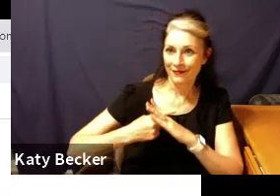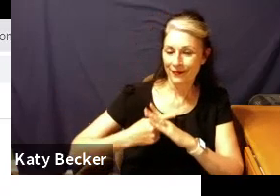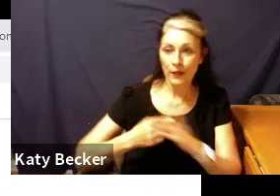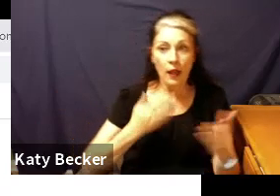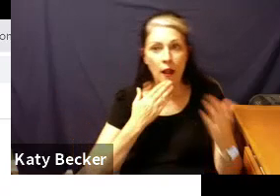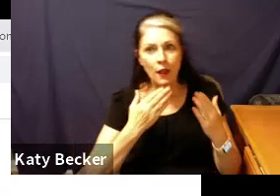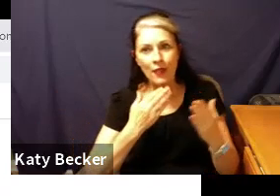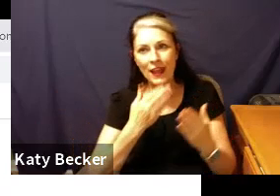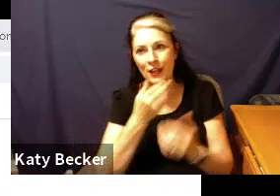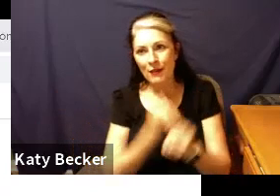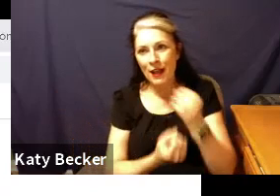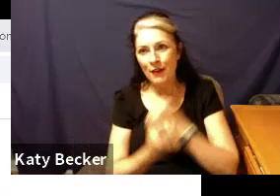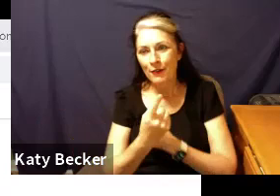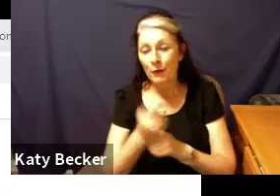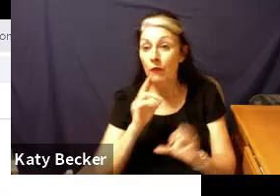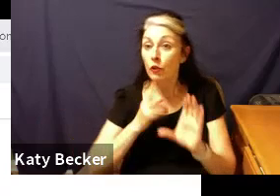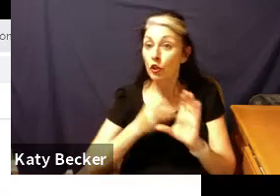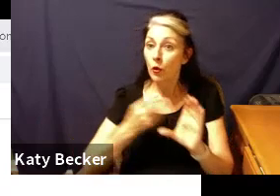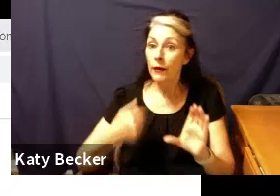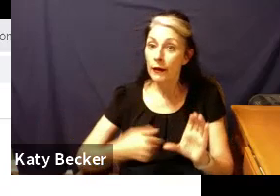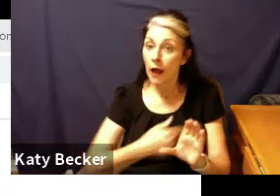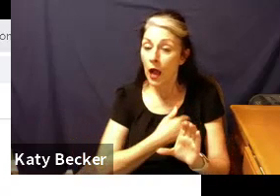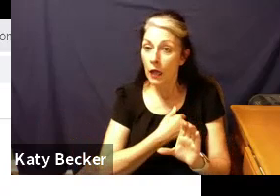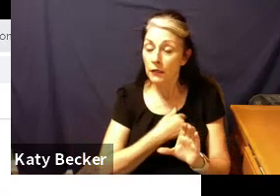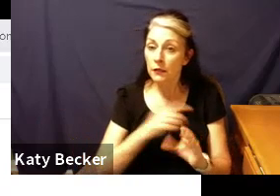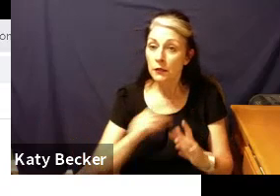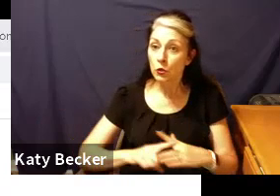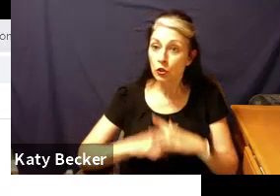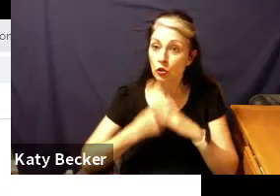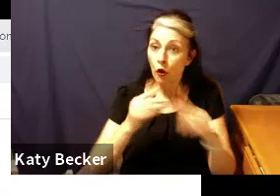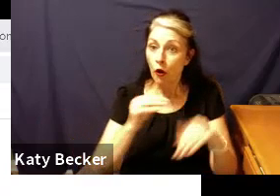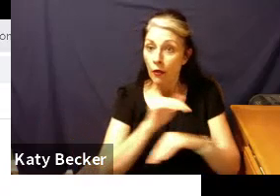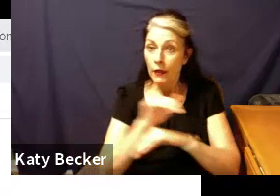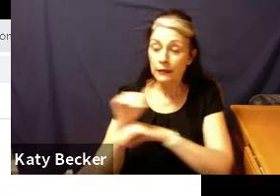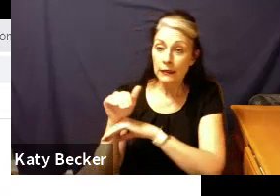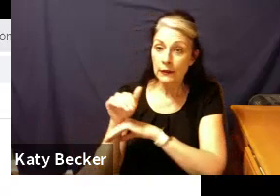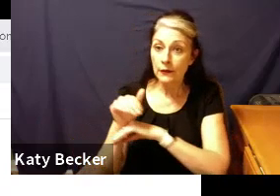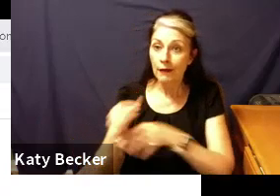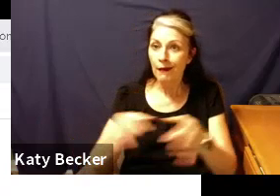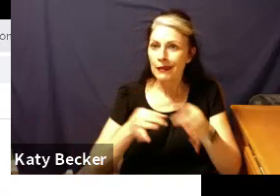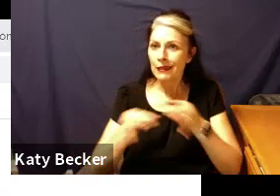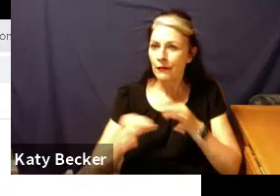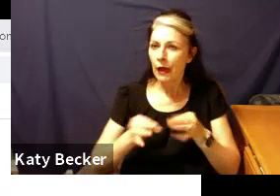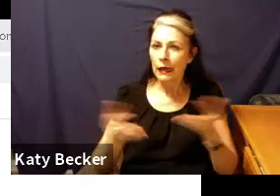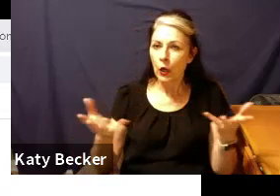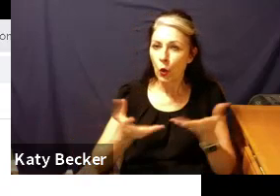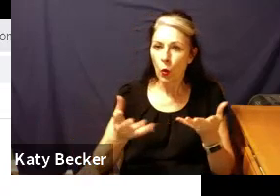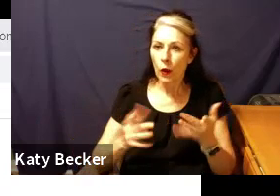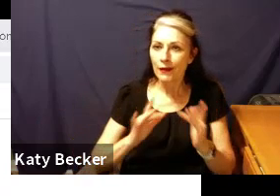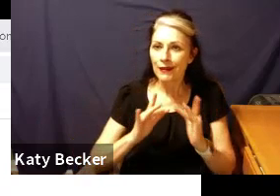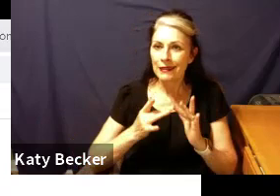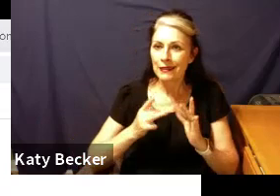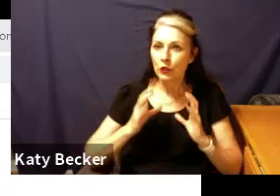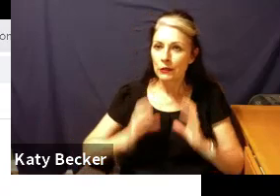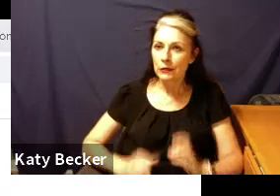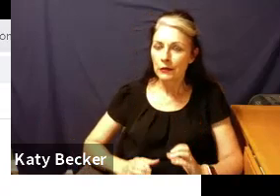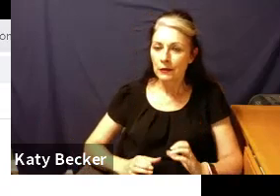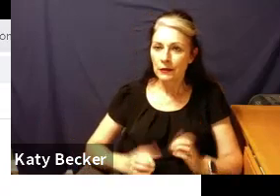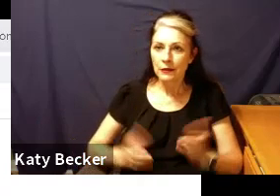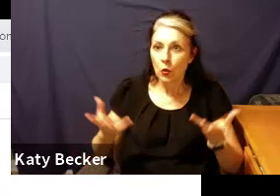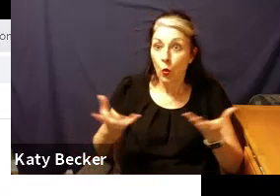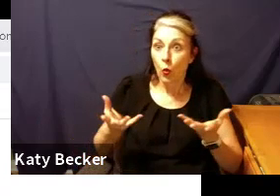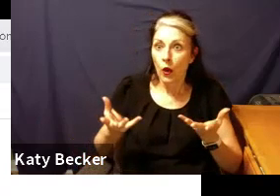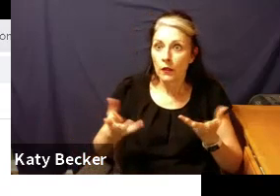Again, everyone, thank you so much for joining us. And we're going to start this evening by defining what digital citizenship actually